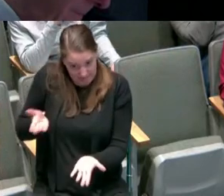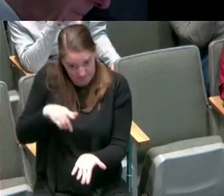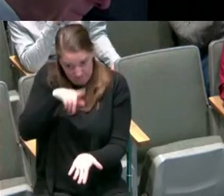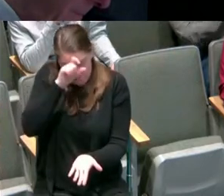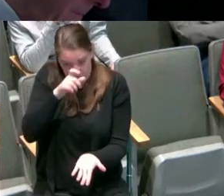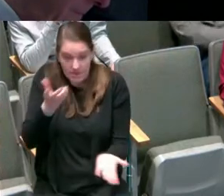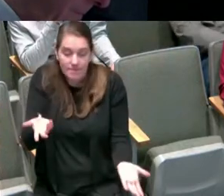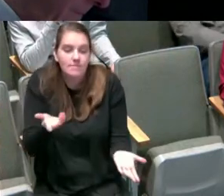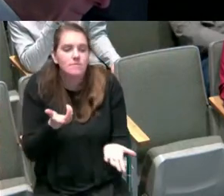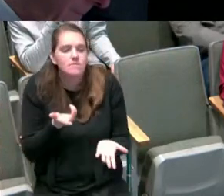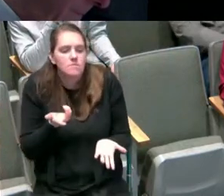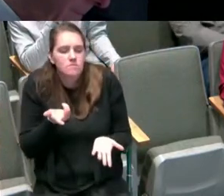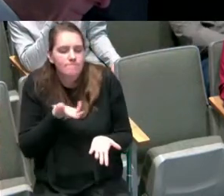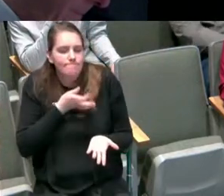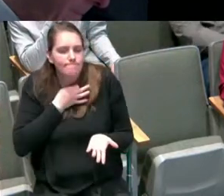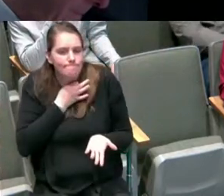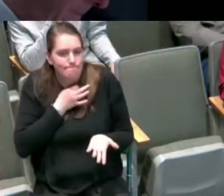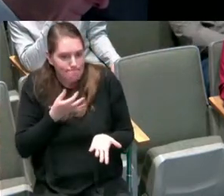ourselves